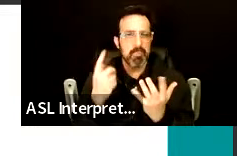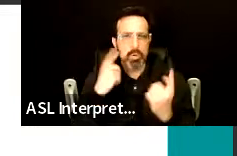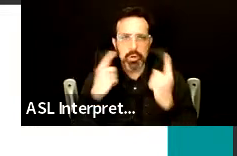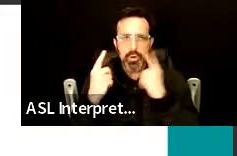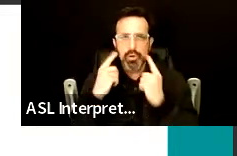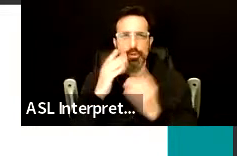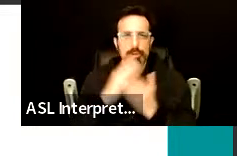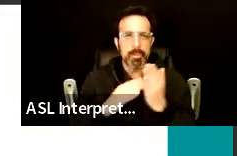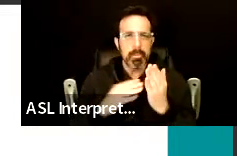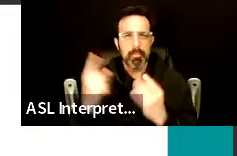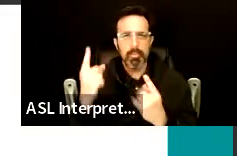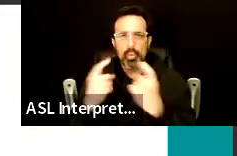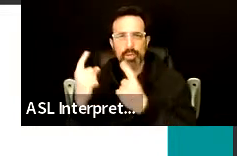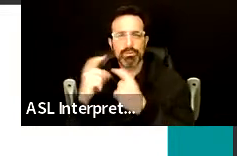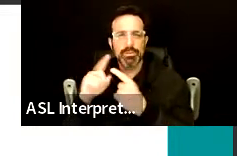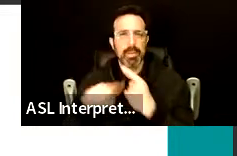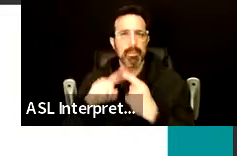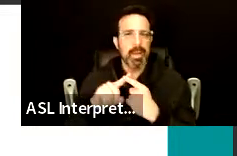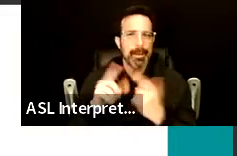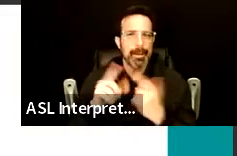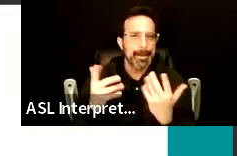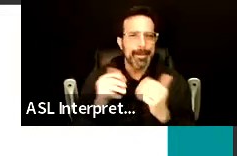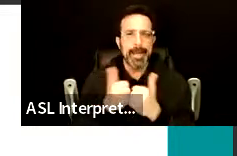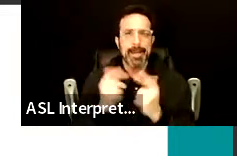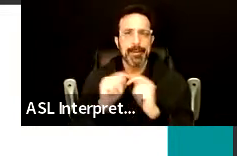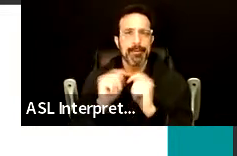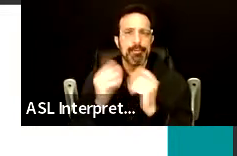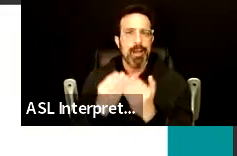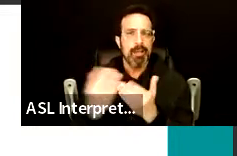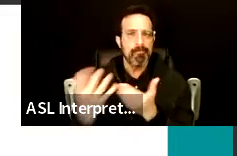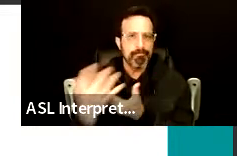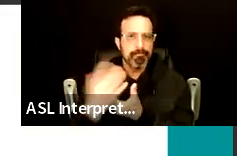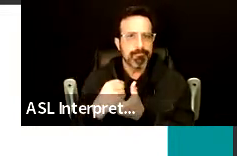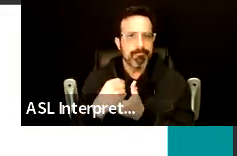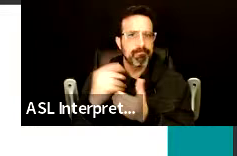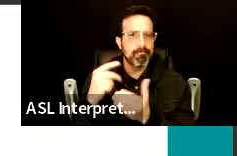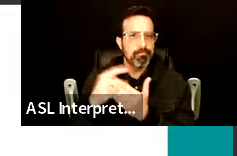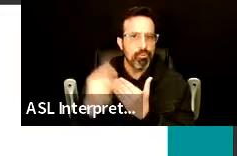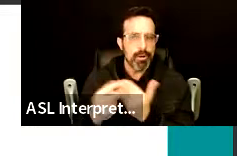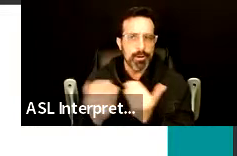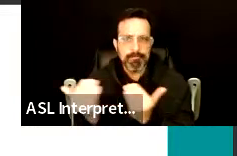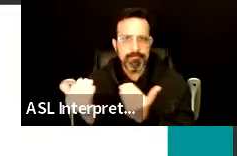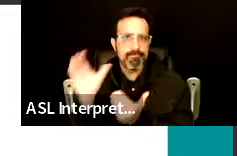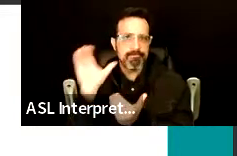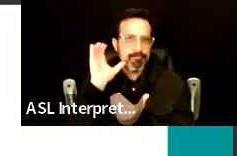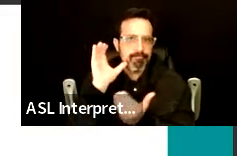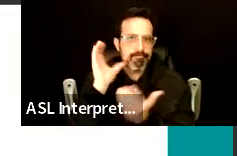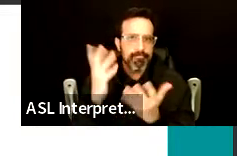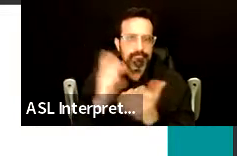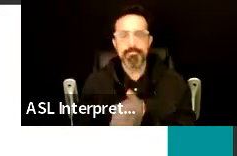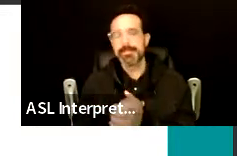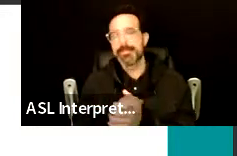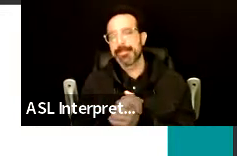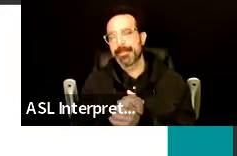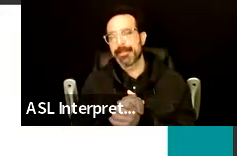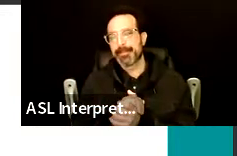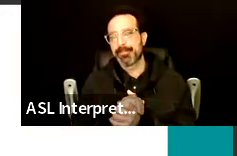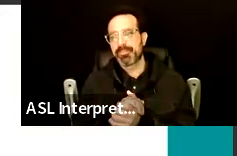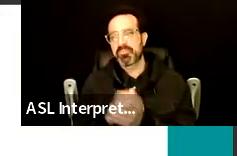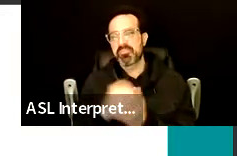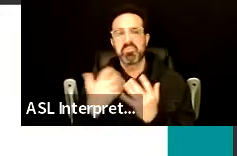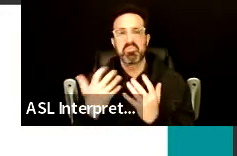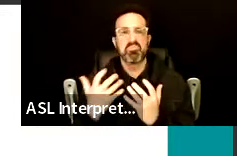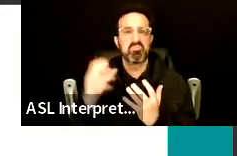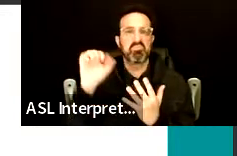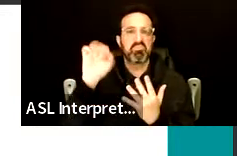some questions about how the tribes are being engaged on this program. And so we just wanted to give a